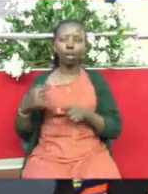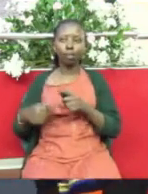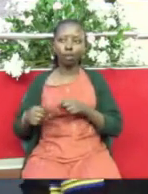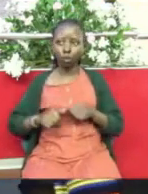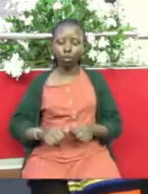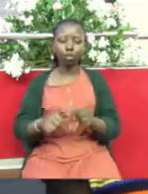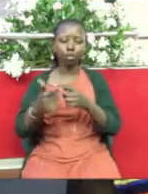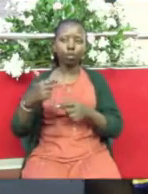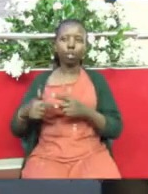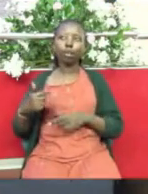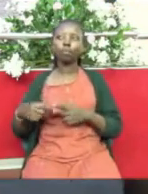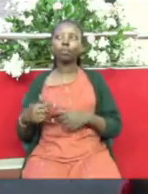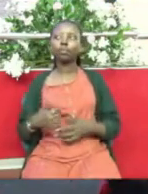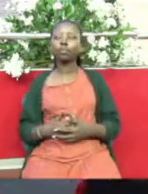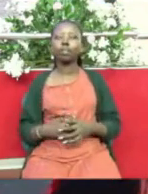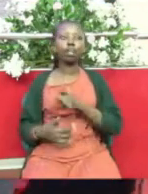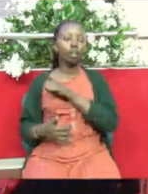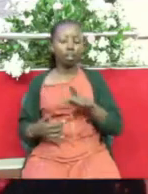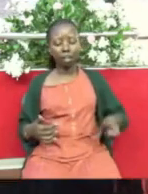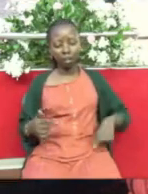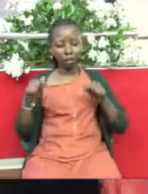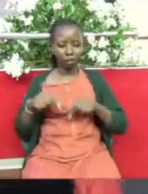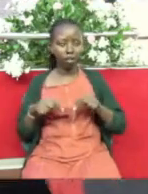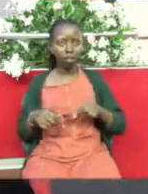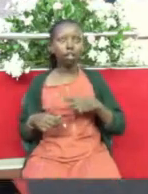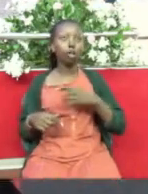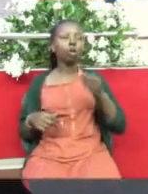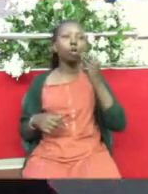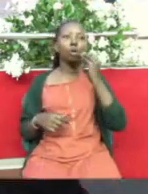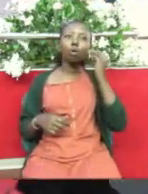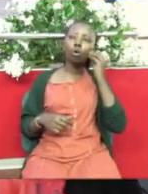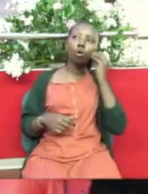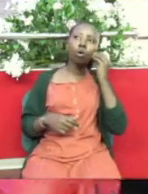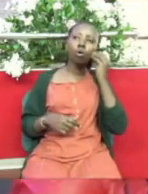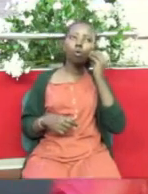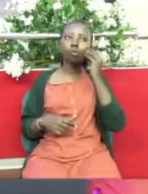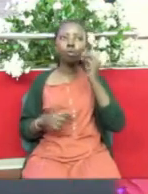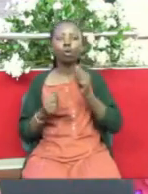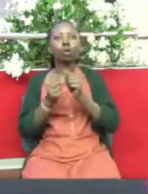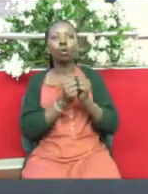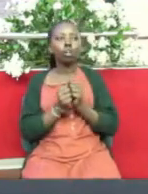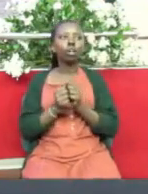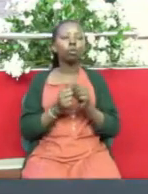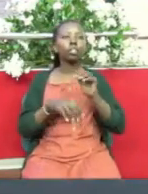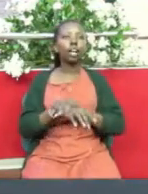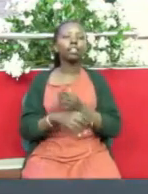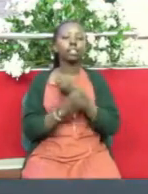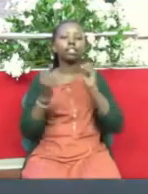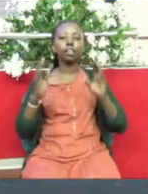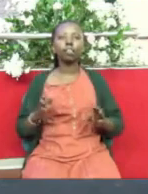the altar is open and the Lord is here, do not go home today unsaved. Oh God, we thank